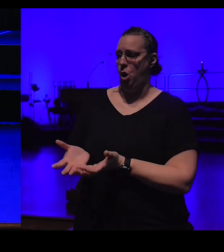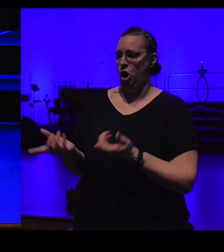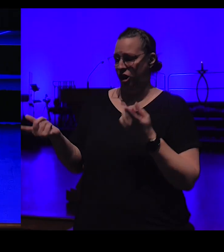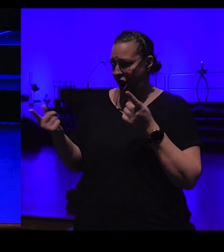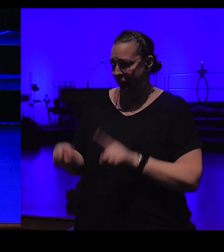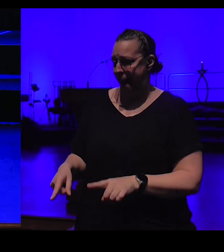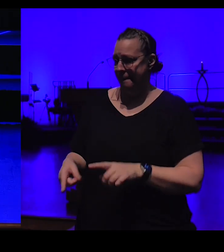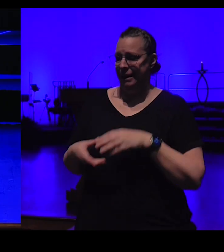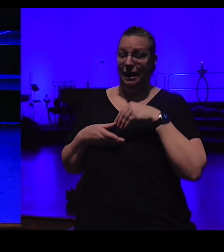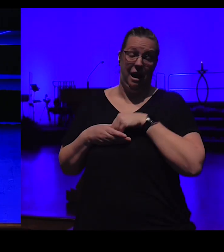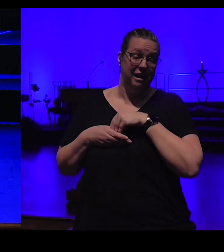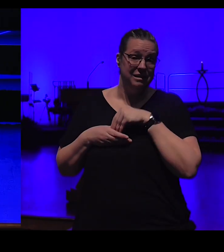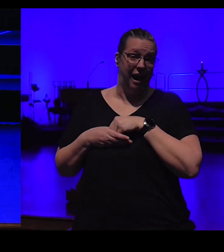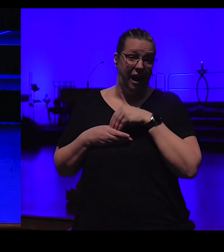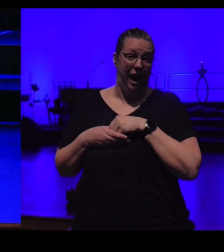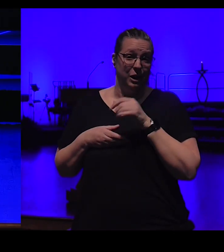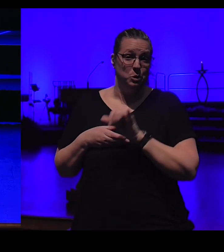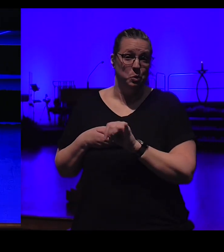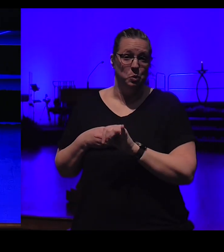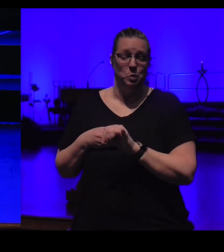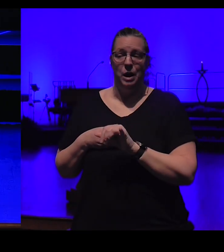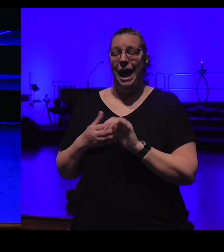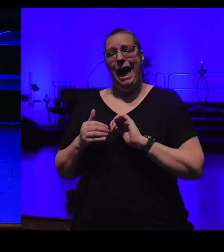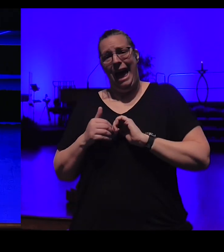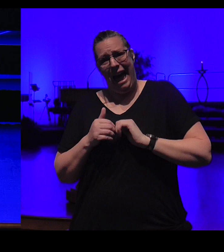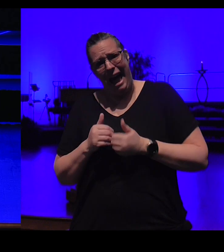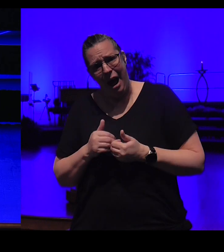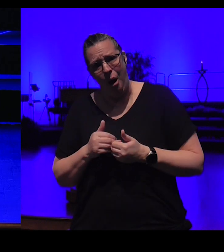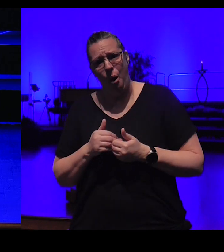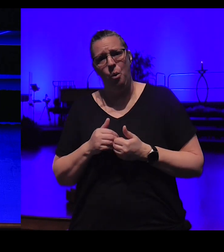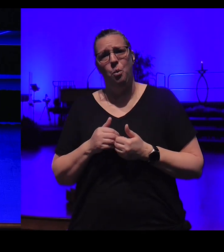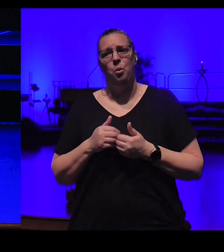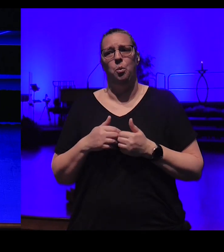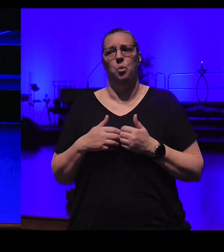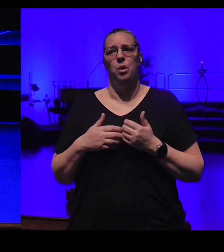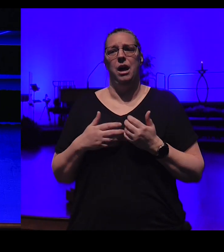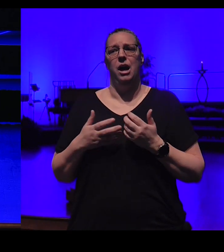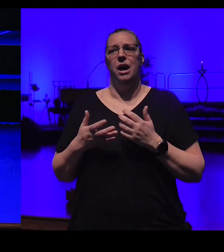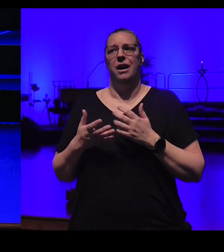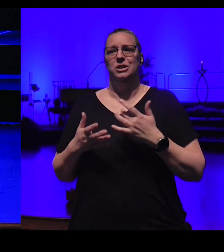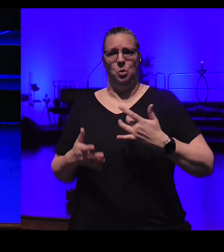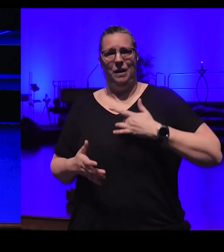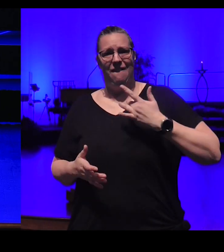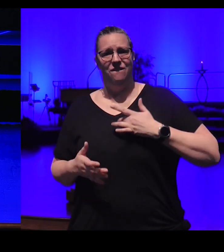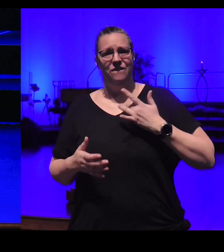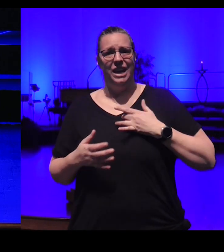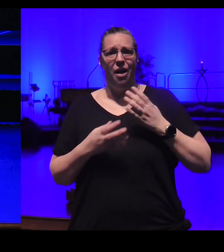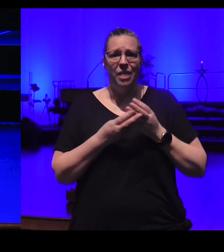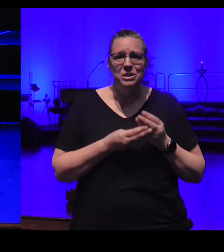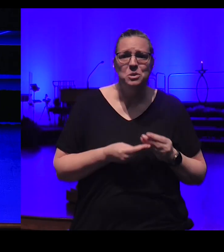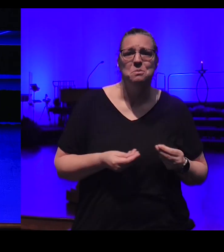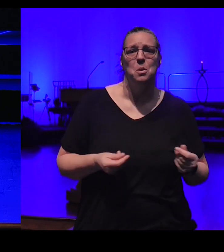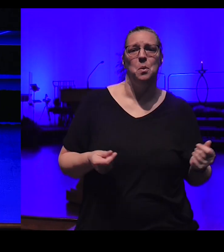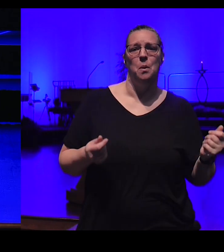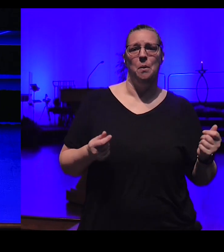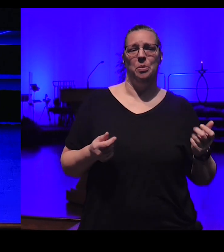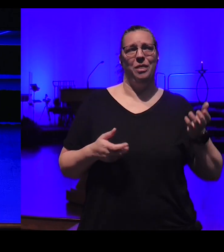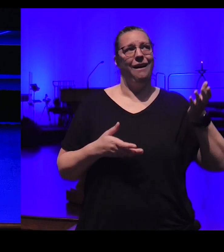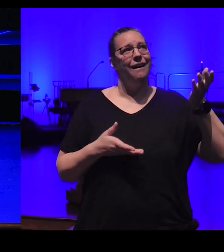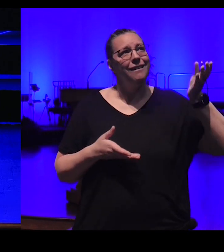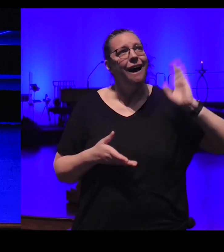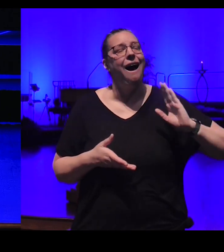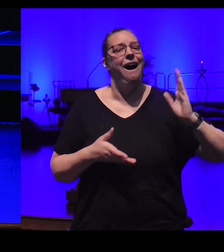also within us? How do we get back to that sense of communion with God? And how do